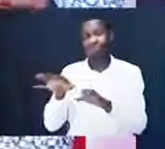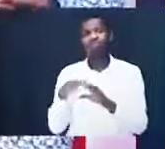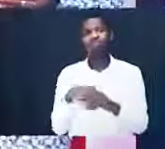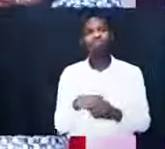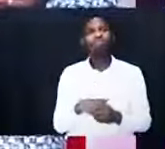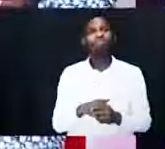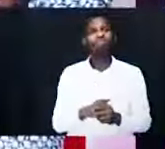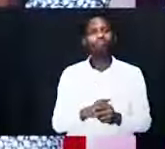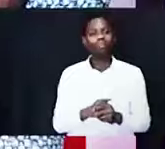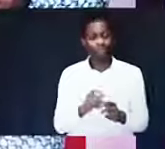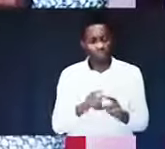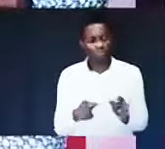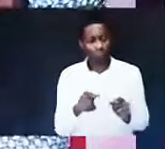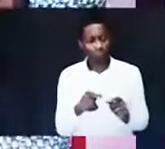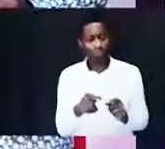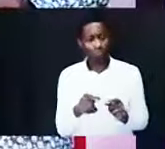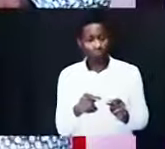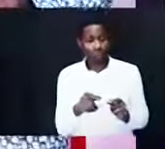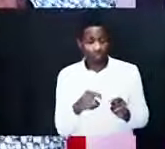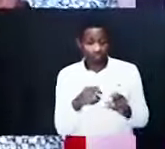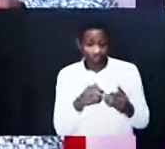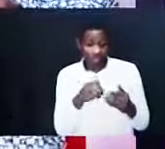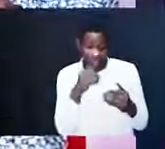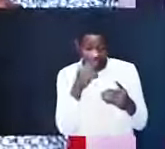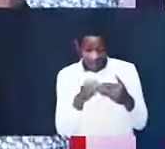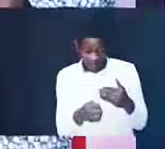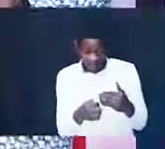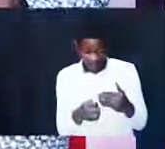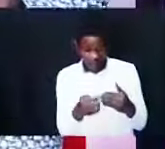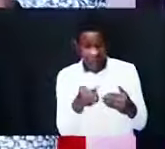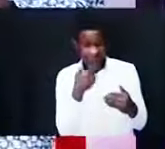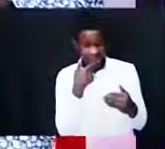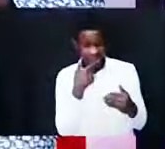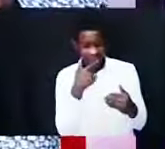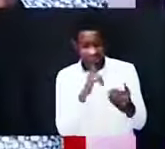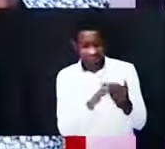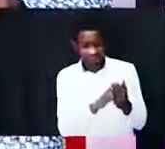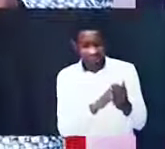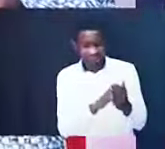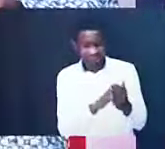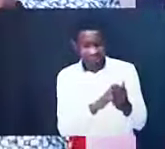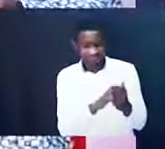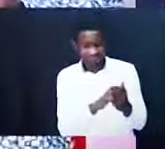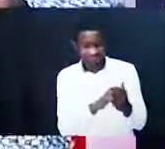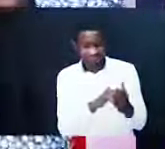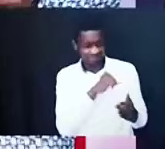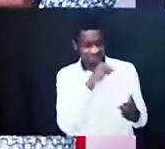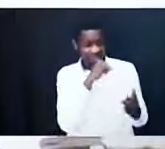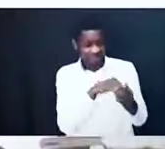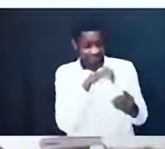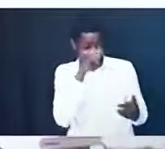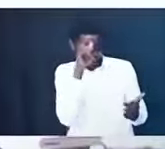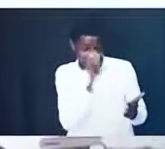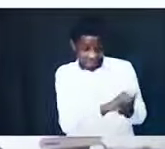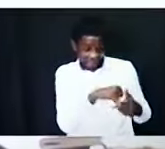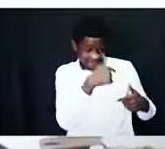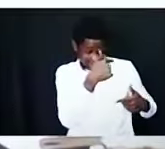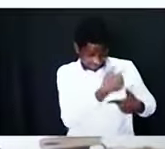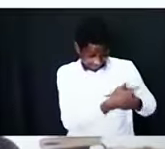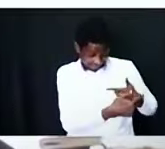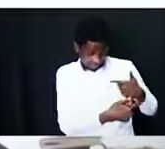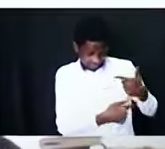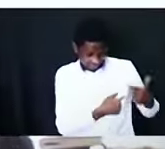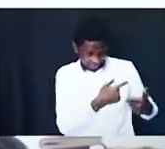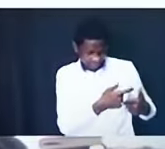When we were ending, we said this. It is this grace